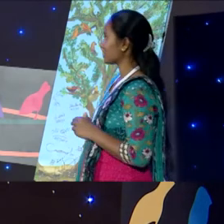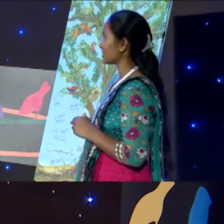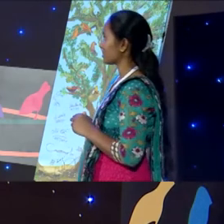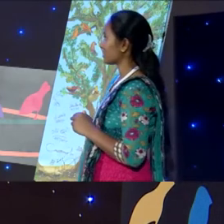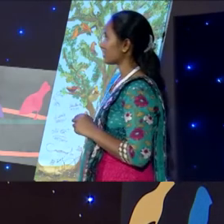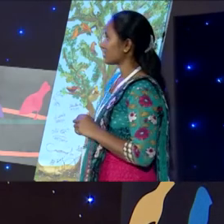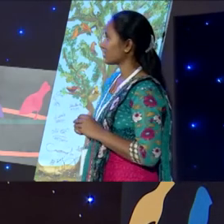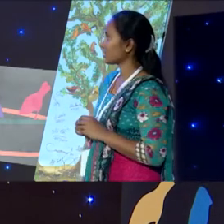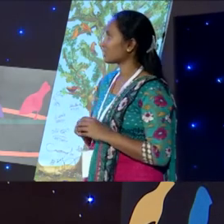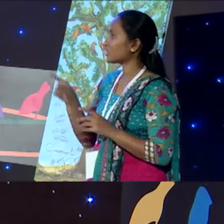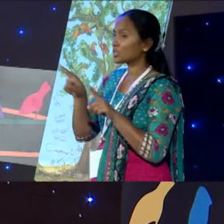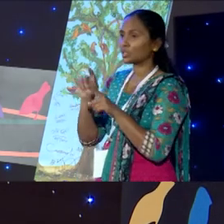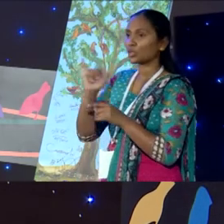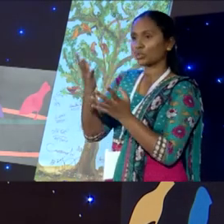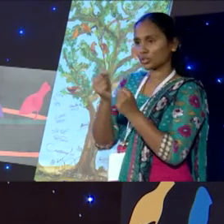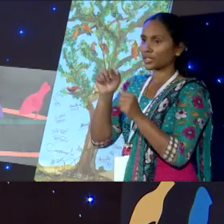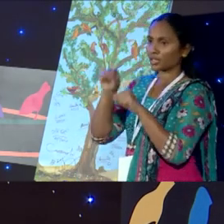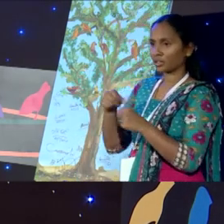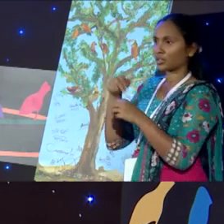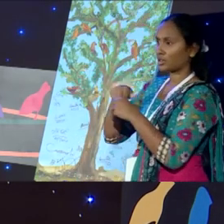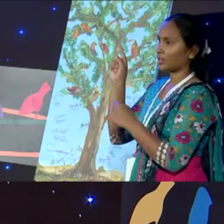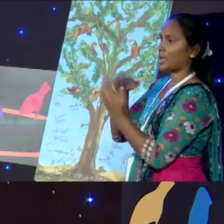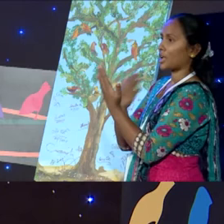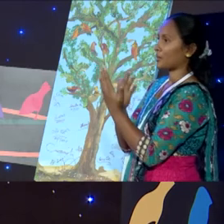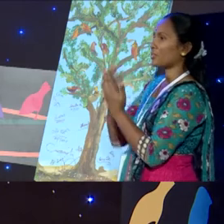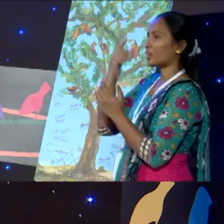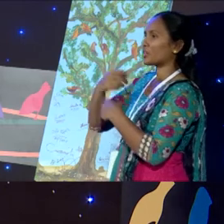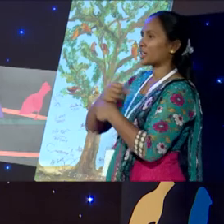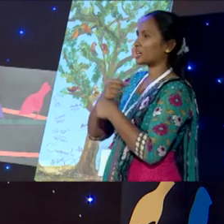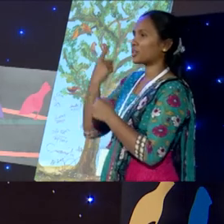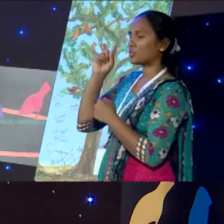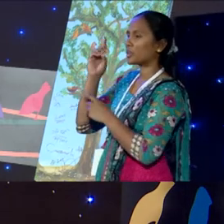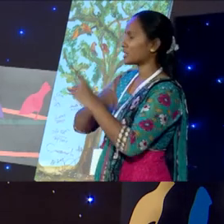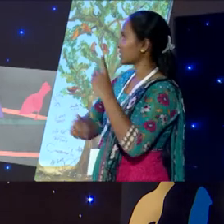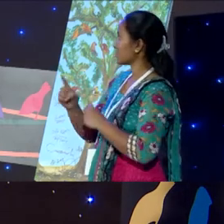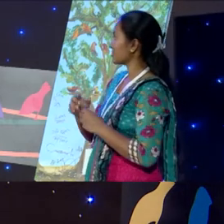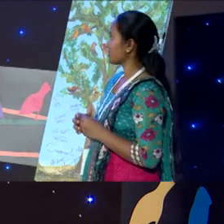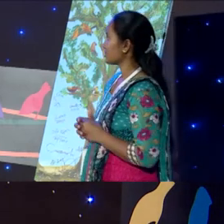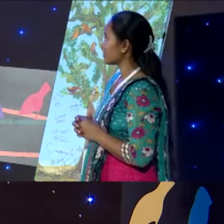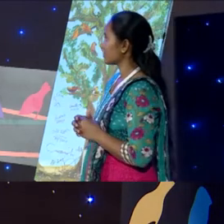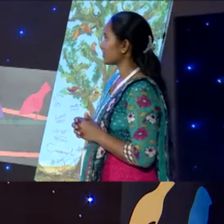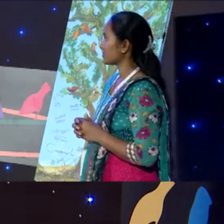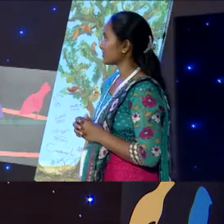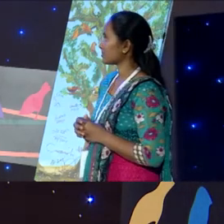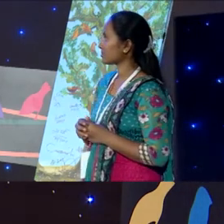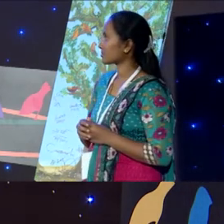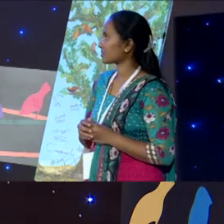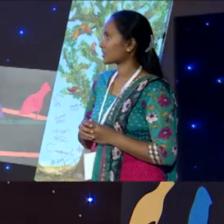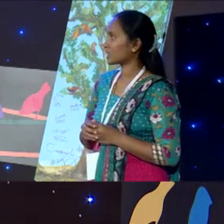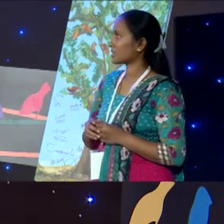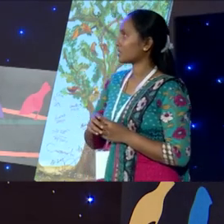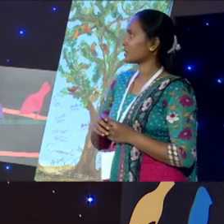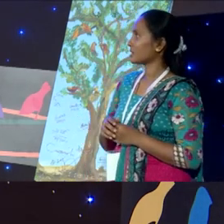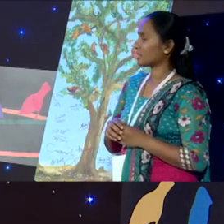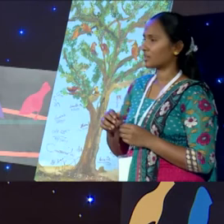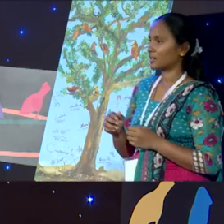we also want to be on this app, and what is wrong with you? Why are you creating this, just for them? And I was like, I always thought they had their separate preferences.